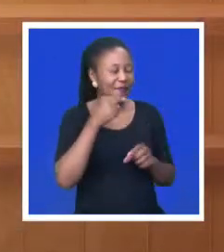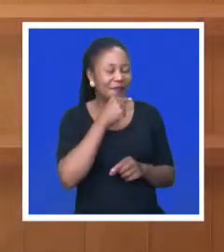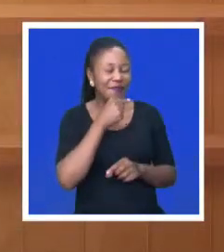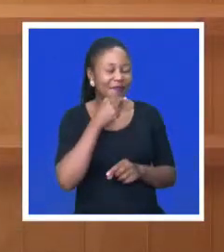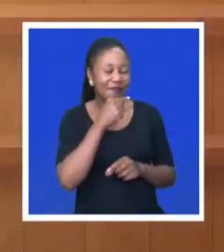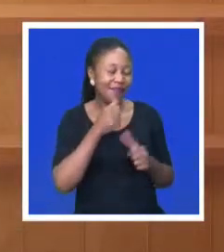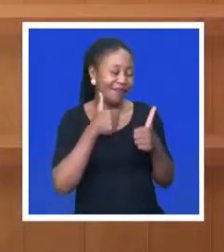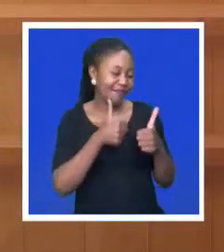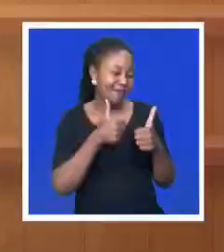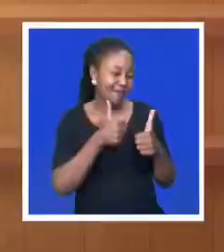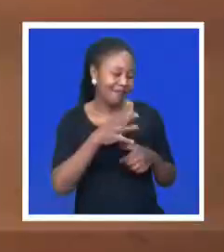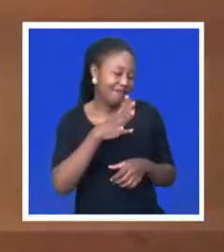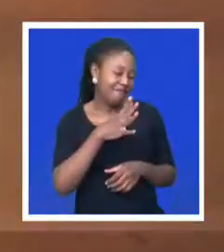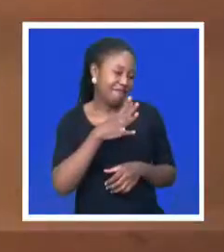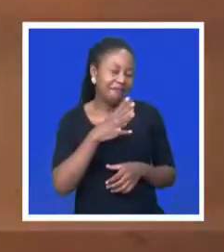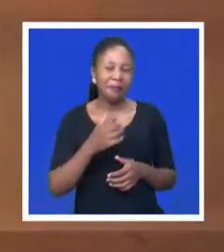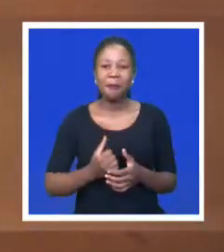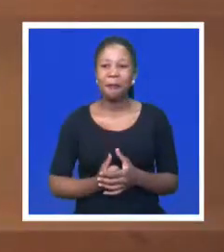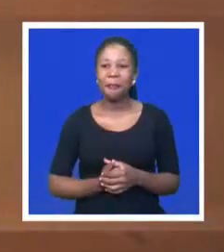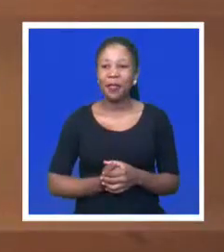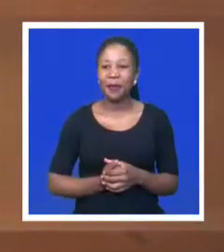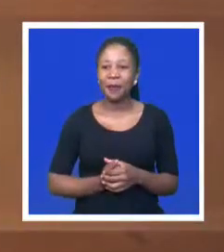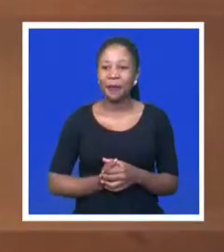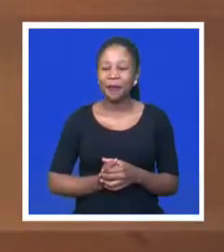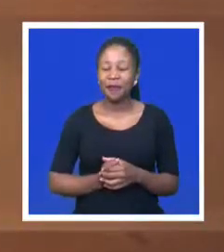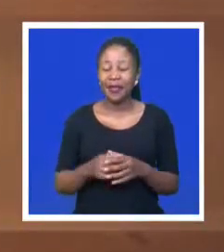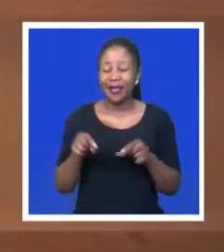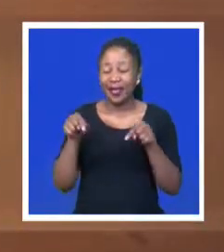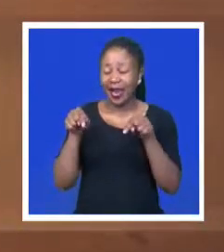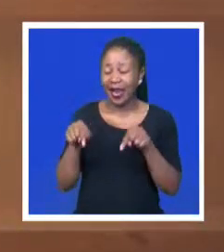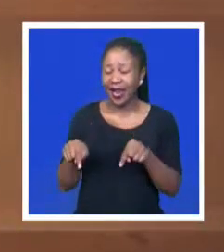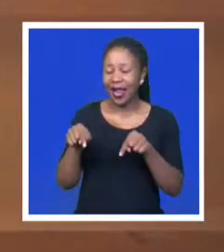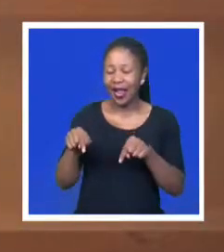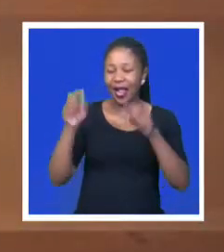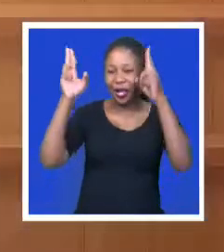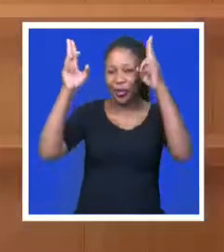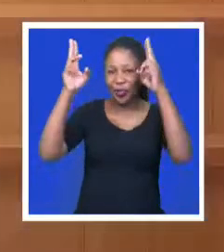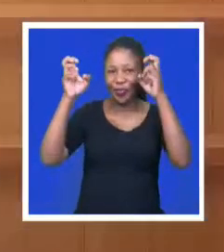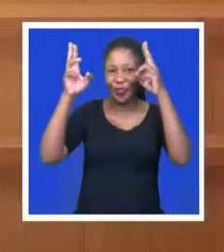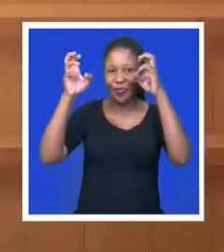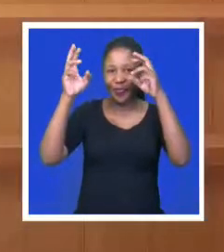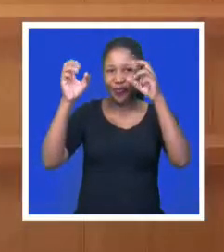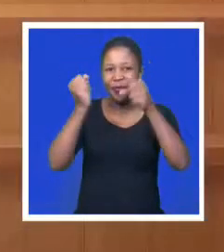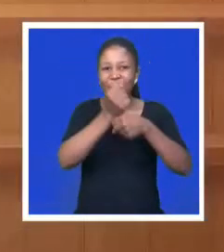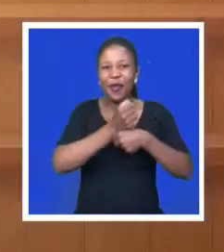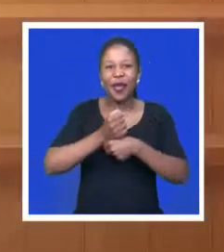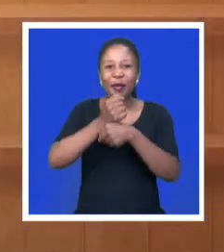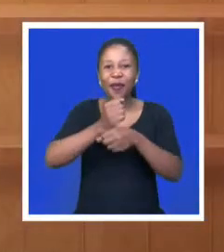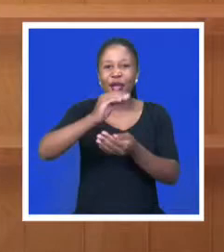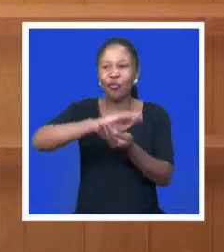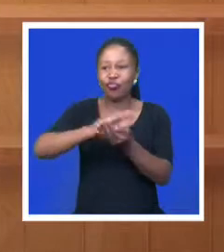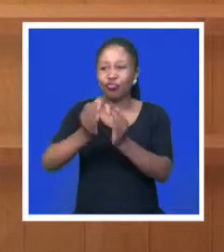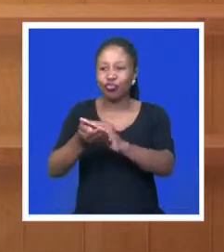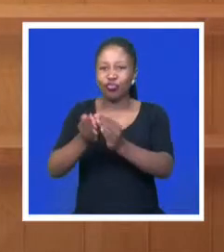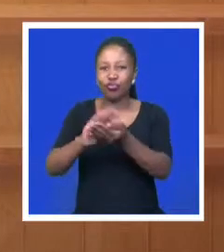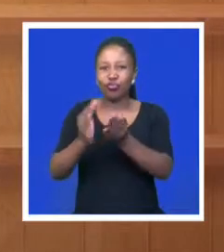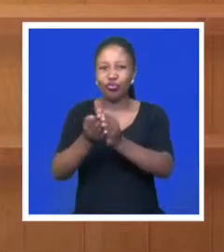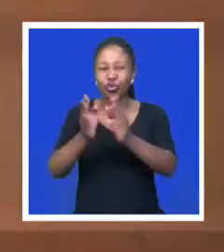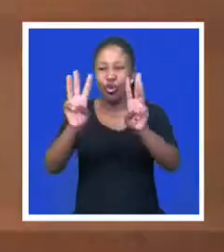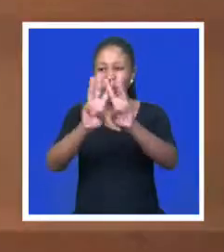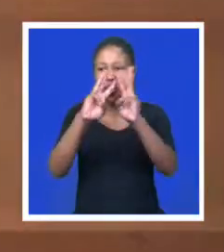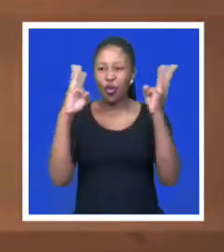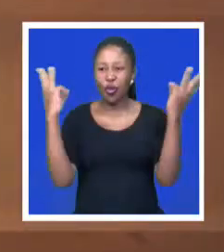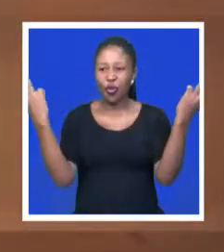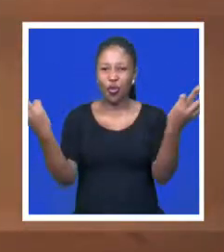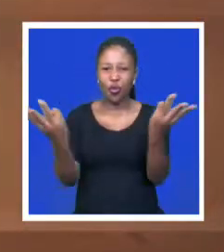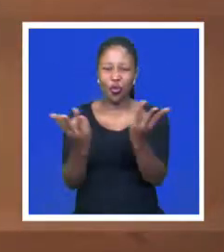I'm good, sis. Okay. So today's topic is creation of the universe. Yes, it's about creation. Okay. What do you expect